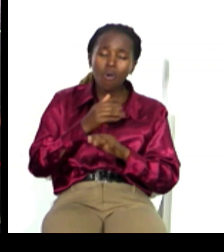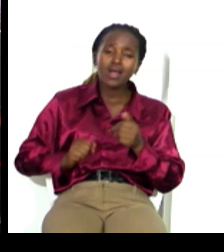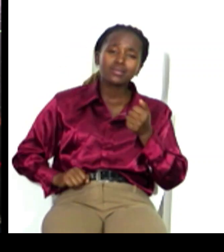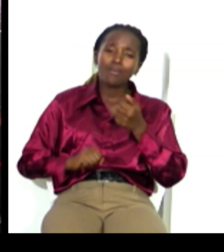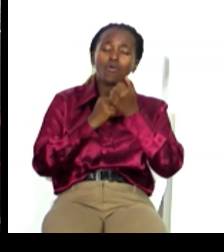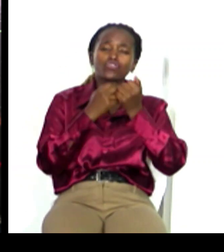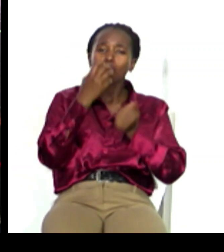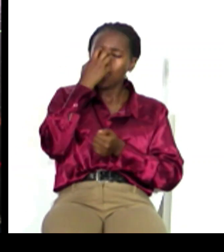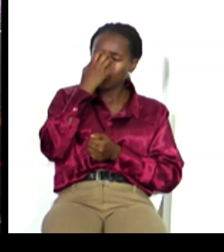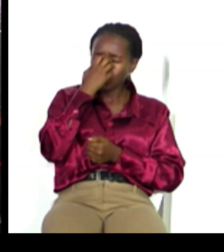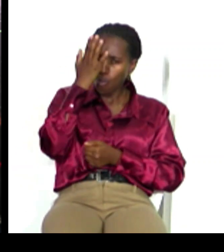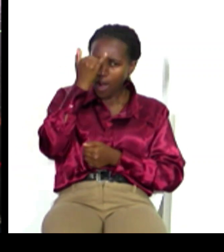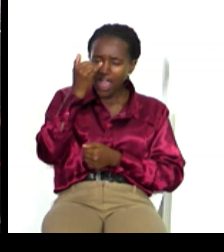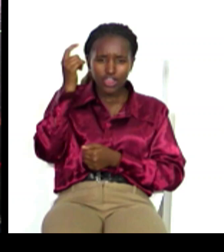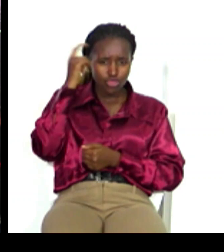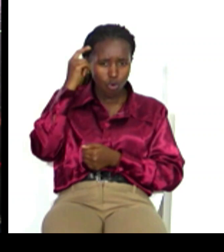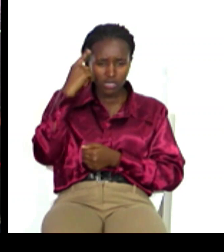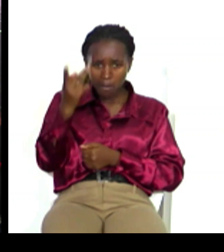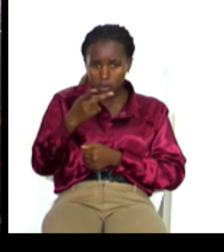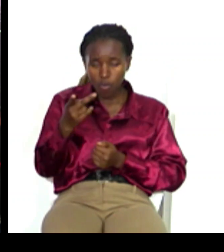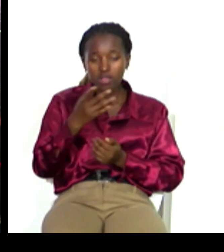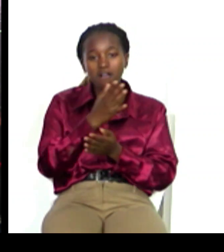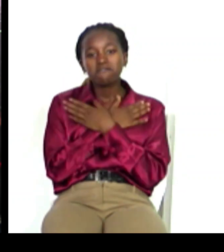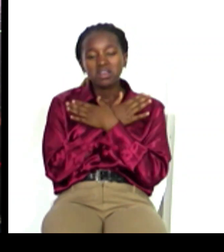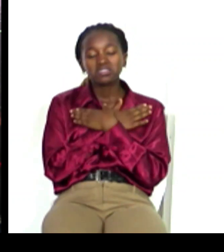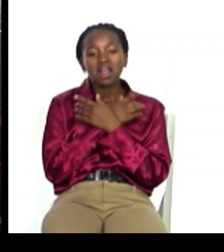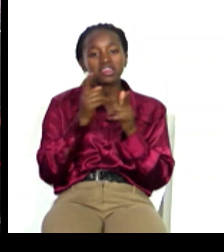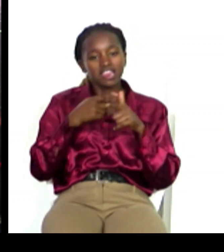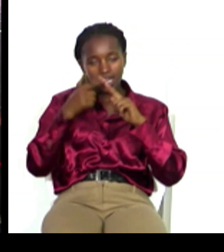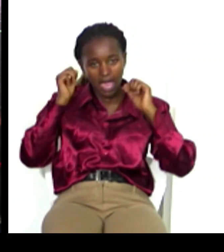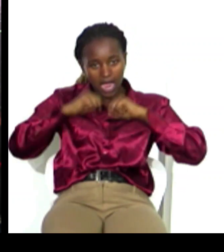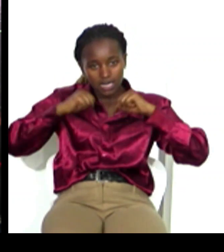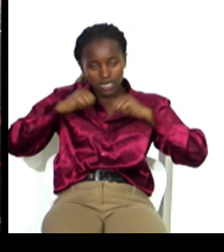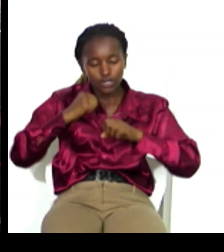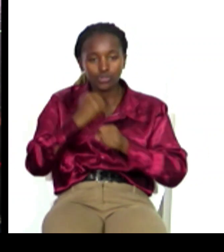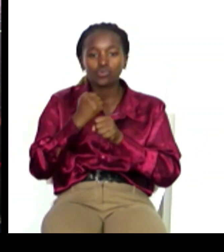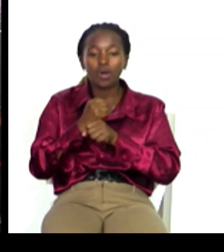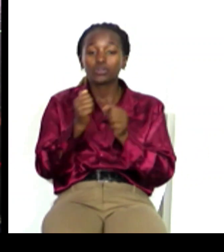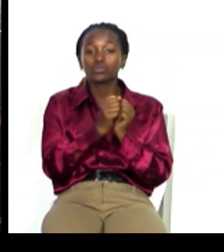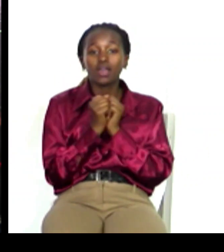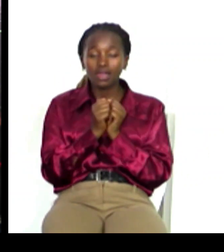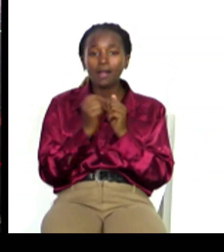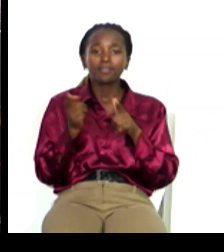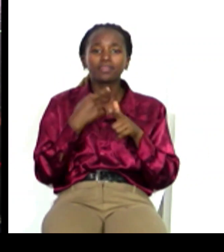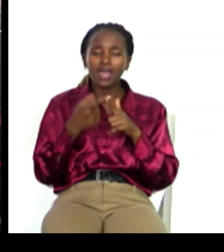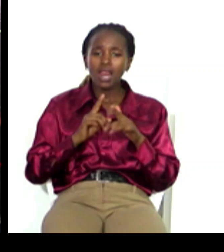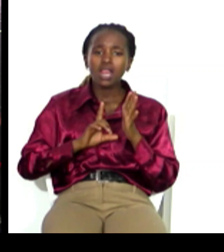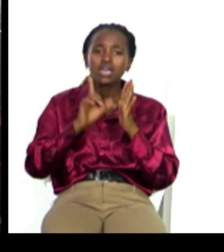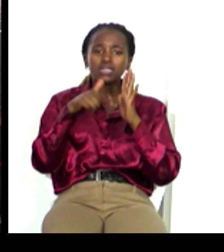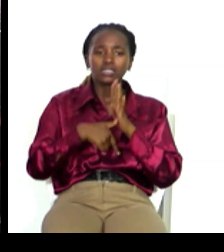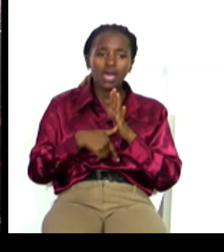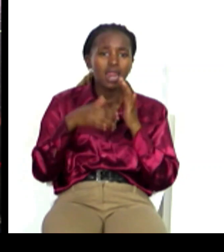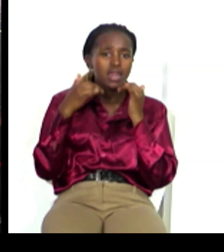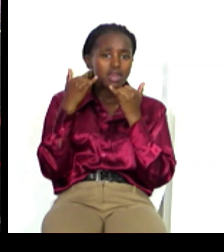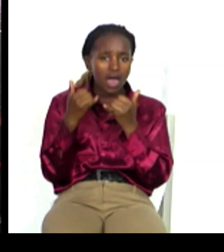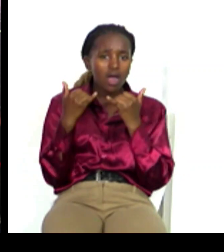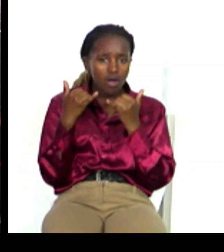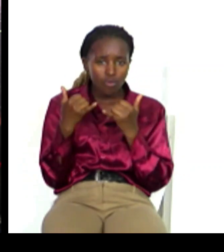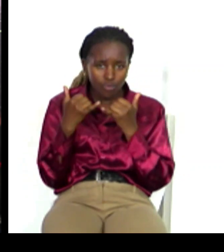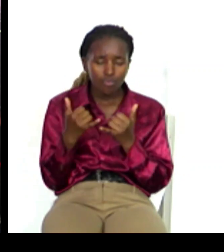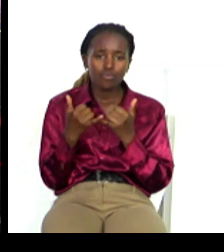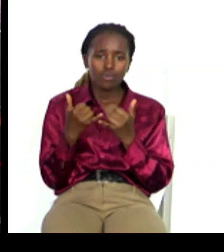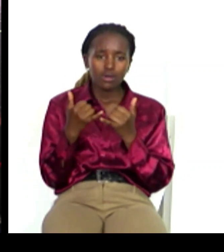because unafanya deal with someone because nyinyi ni rafiki. Unaona? Right. The time that Rigathi Gachagua anajaribu kukua Mount Kenya